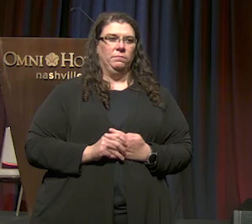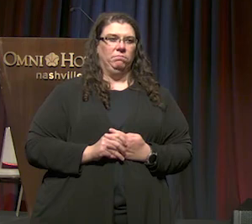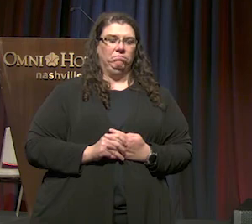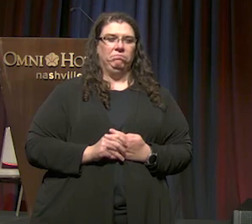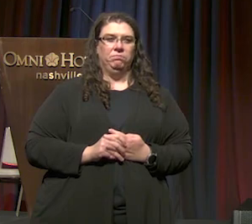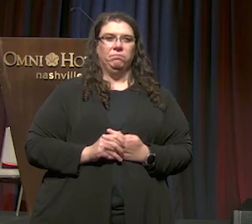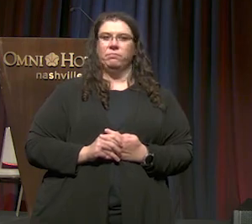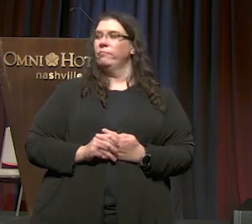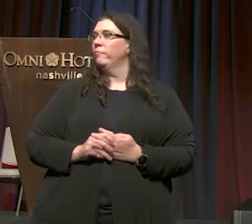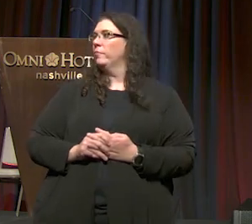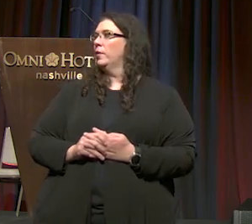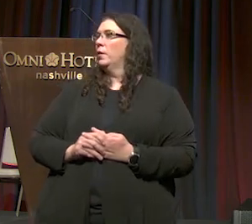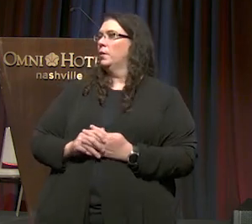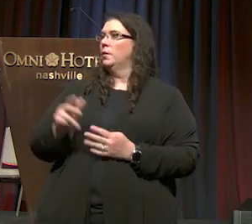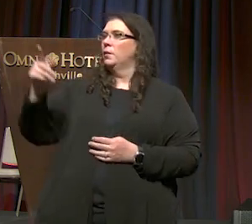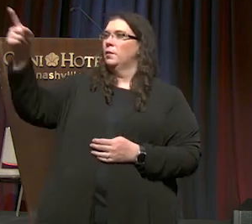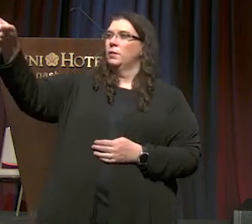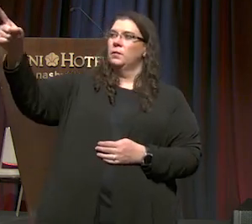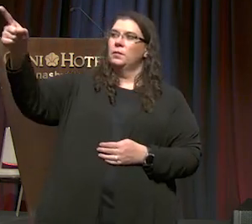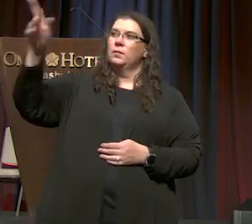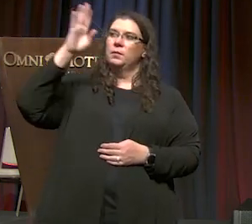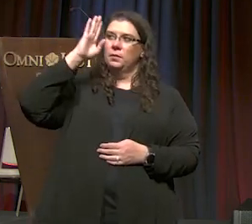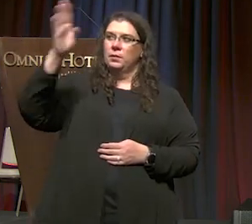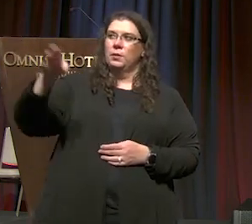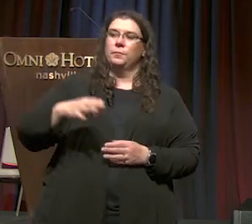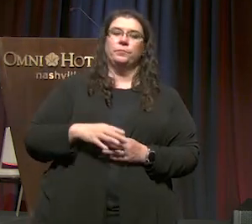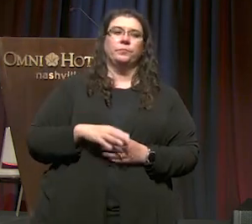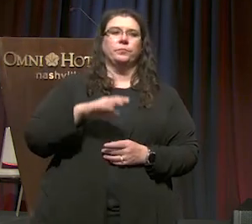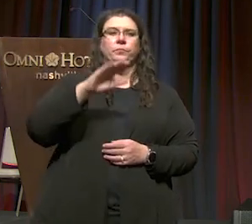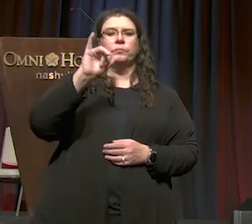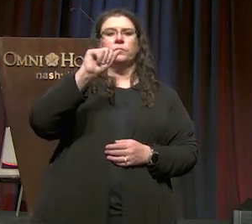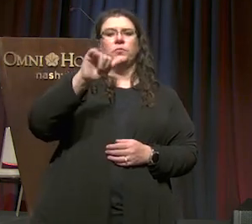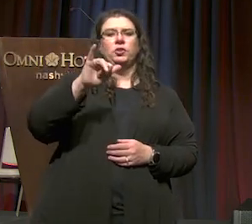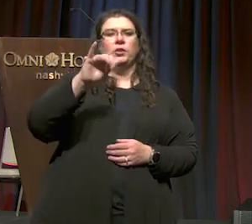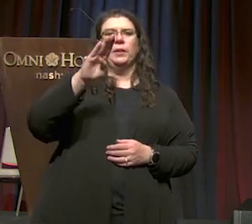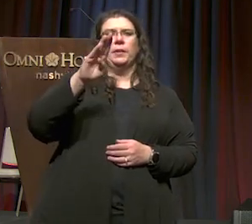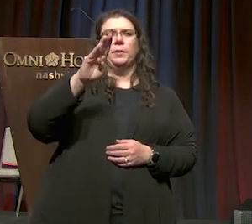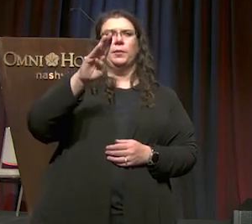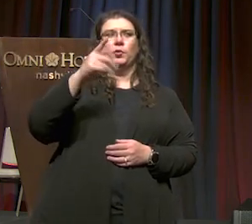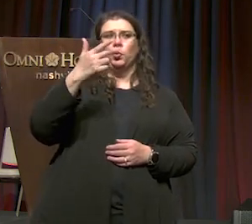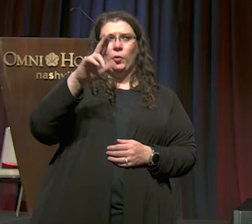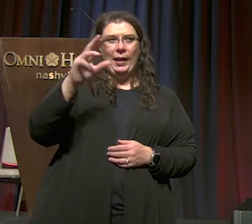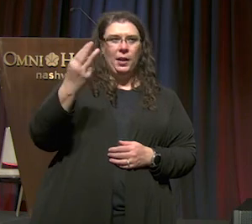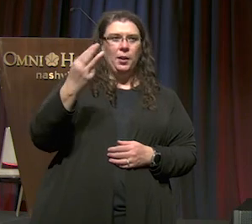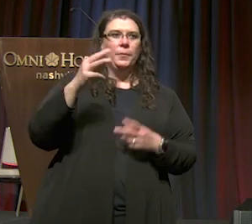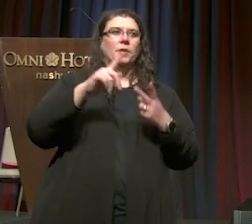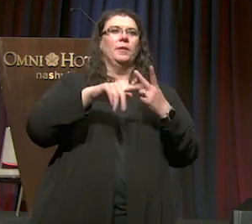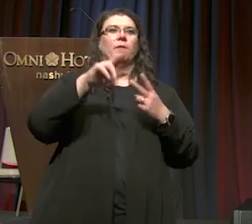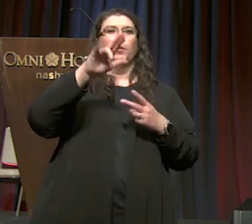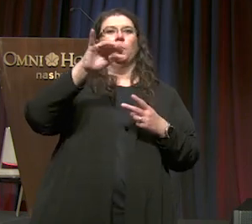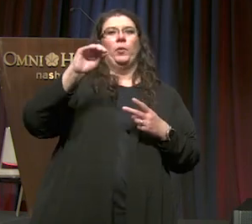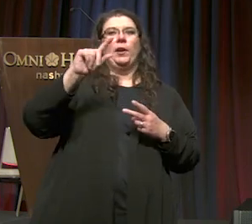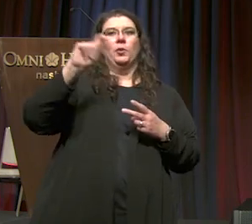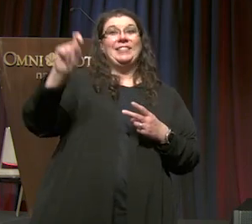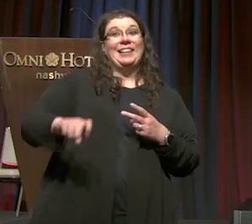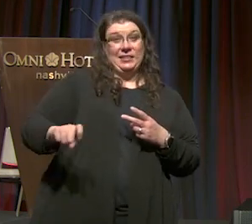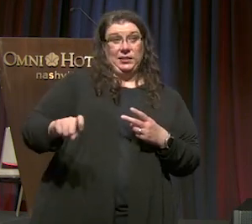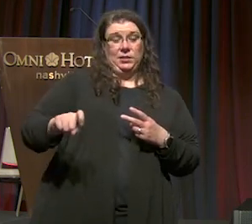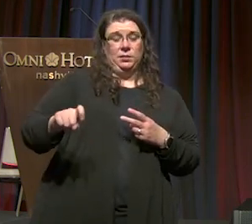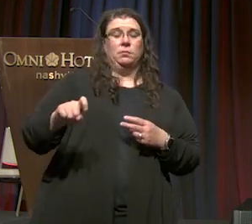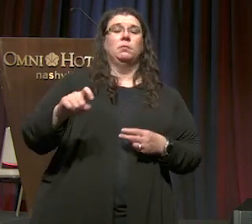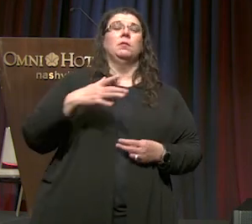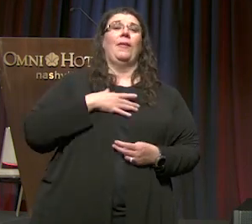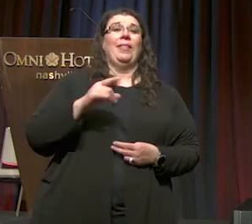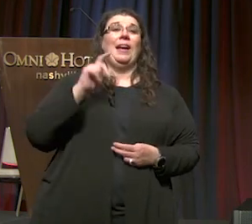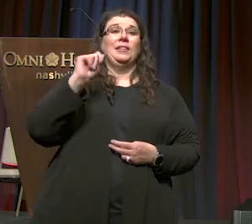Hello. Yes, please. I'm Jay Brim, lay delegate from Rio, Texas. I'd like to ask